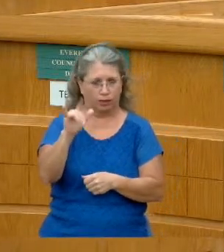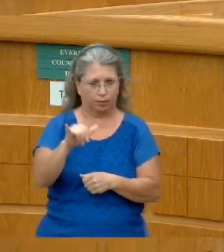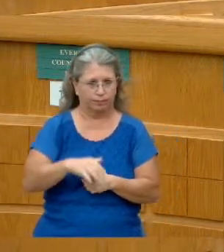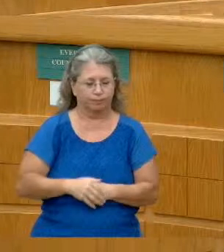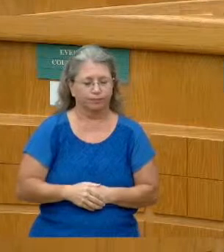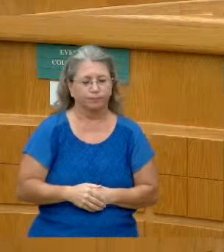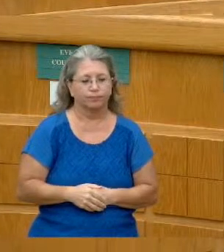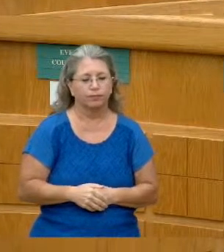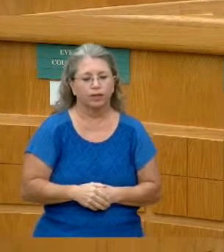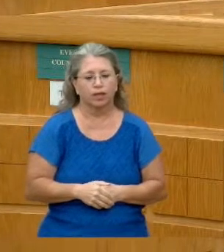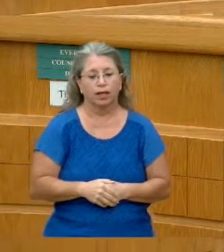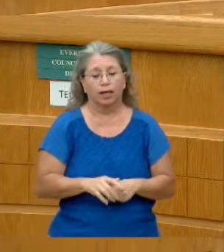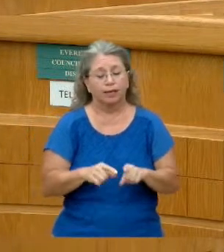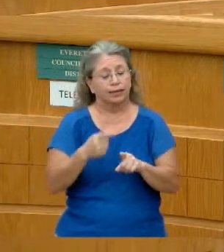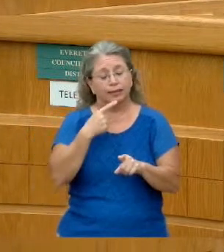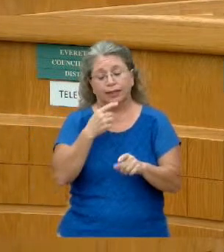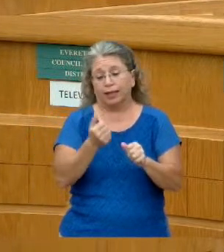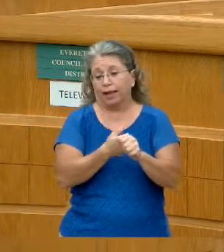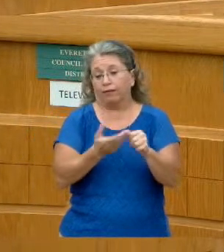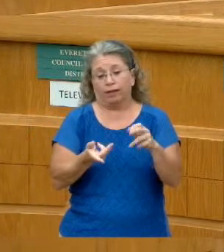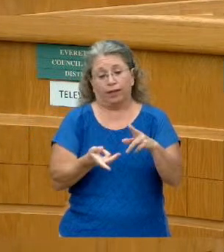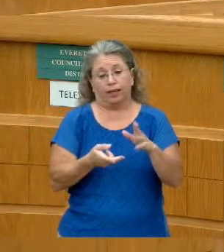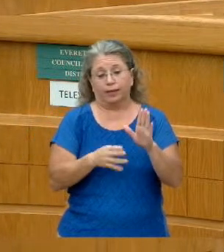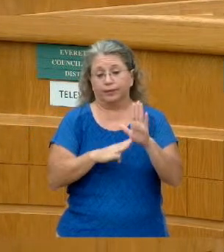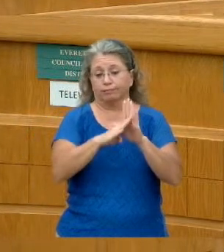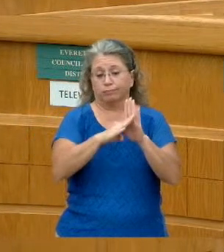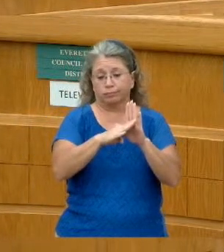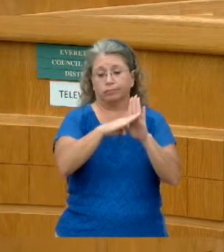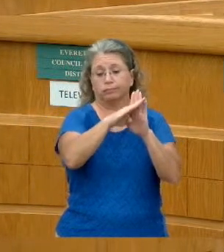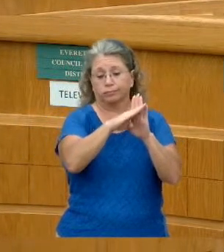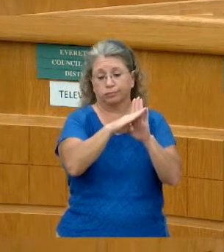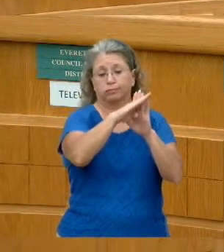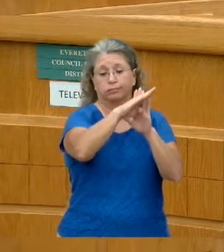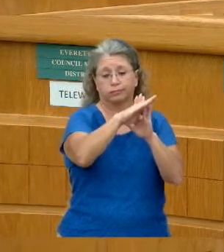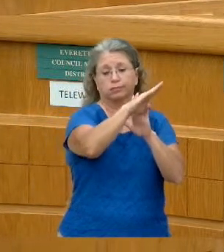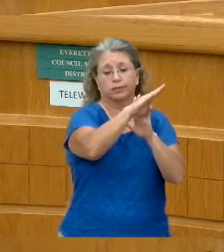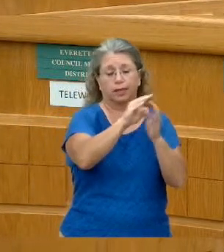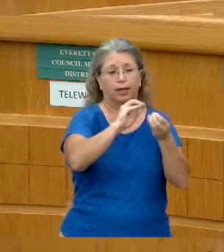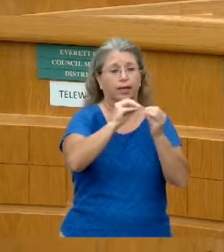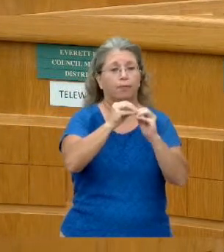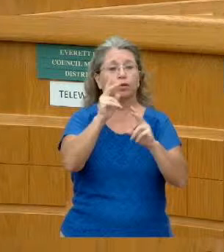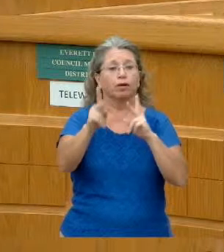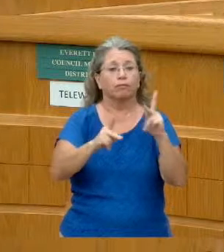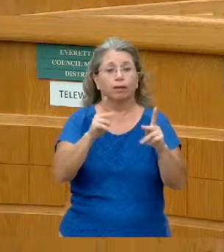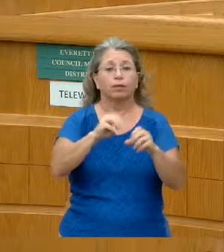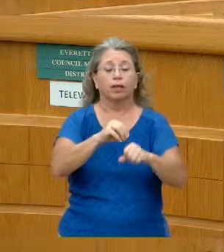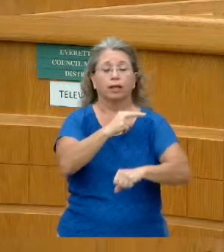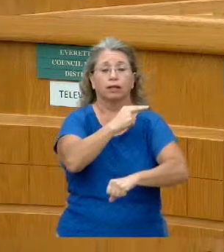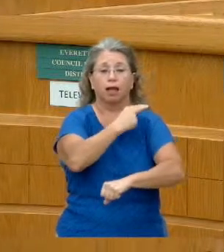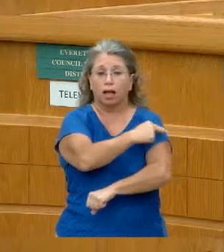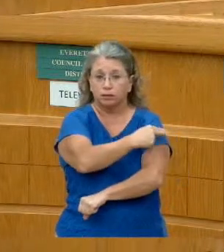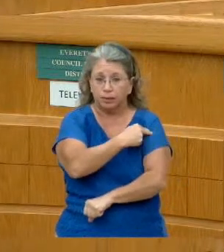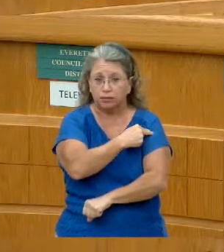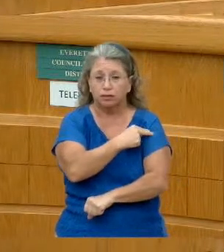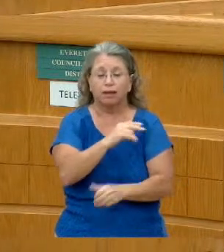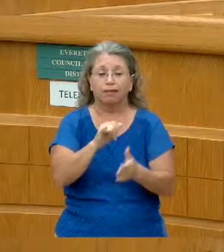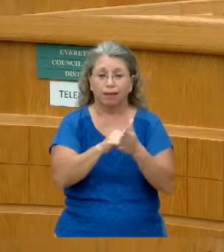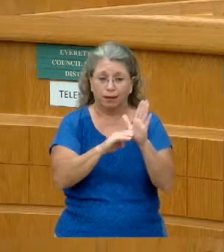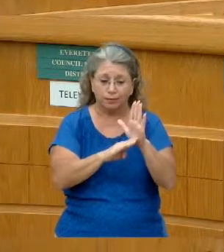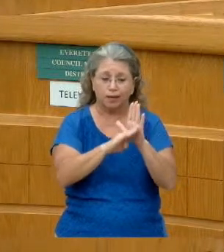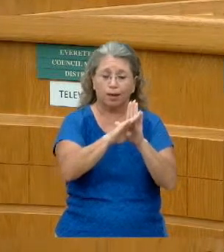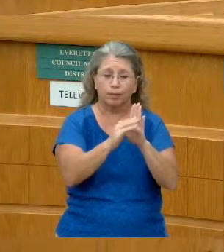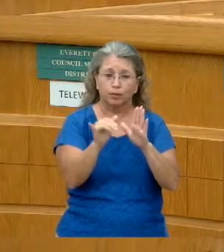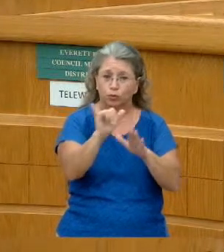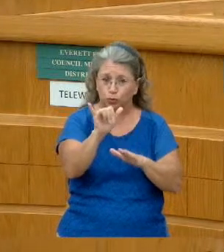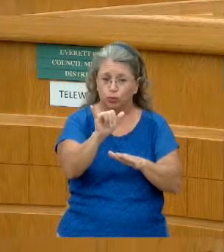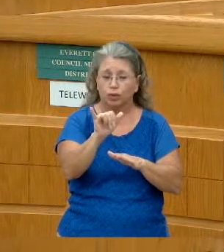I mentioned everything's on the rise. Here is a chart on our hospitalized patients. That continues to go up. We know that our hospitals are